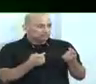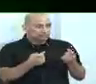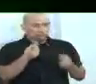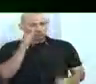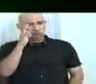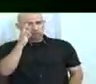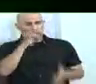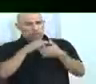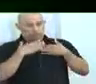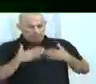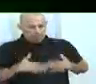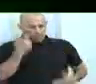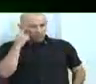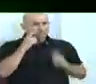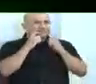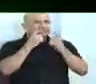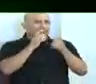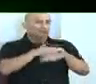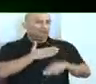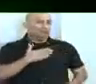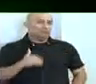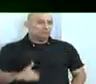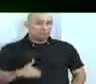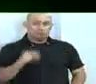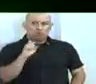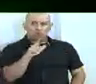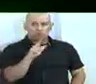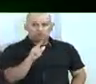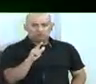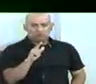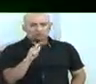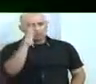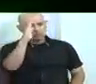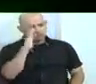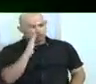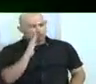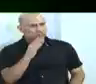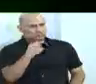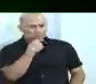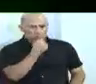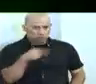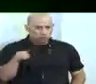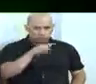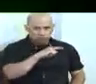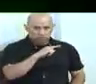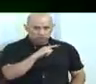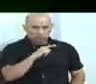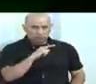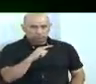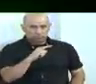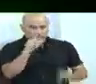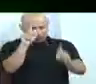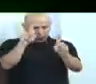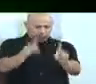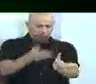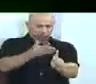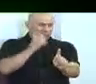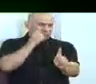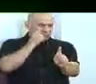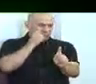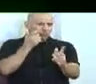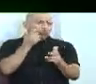of my body for the sin of my soul? God has told you, O mortal, what is